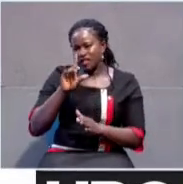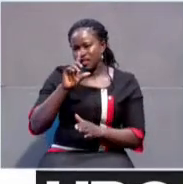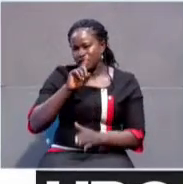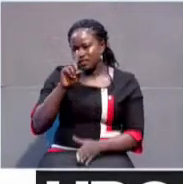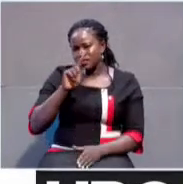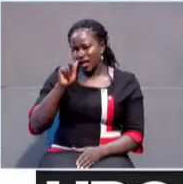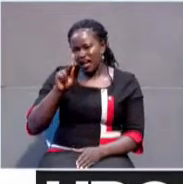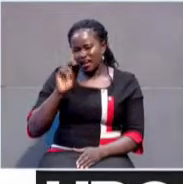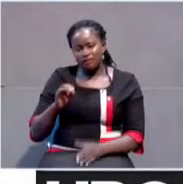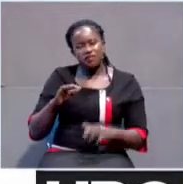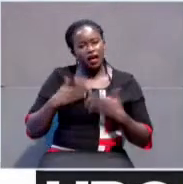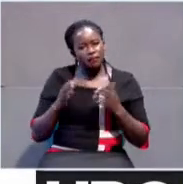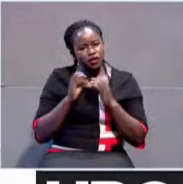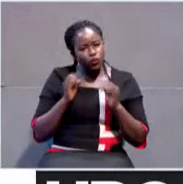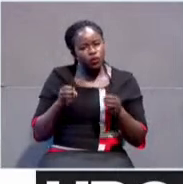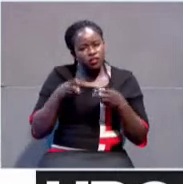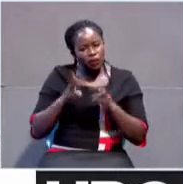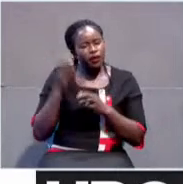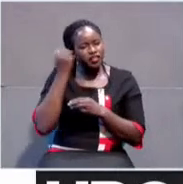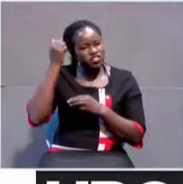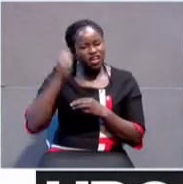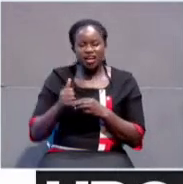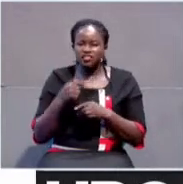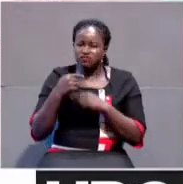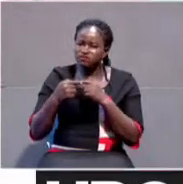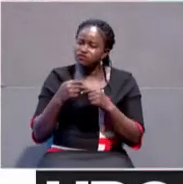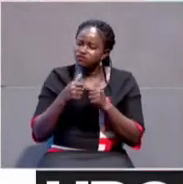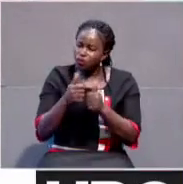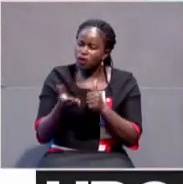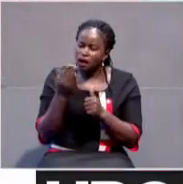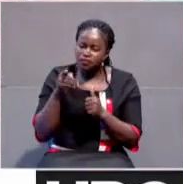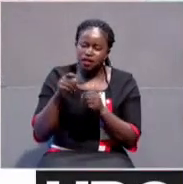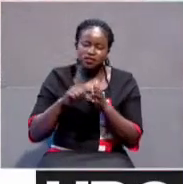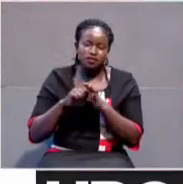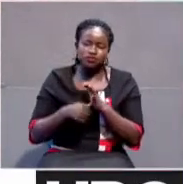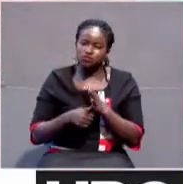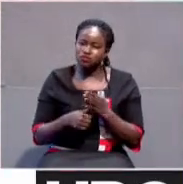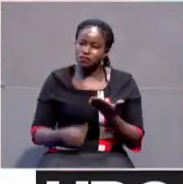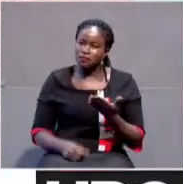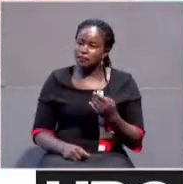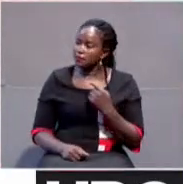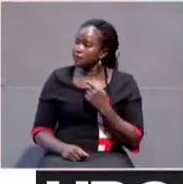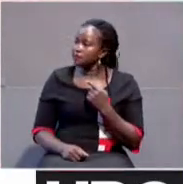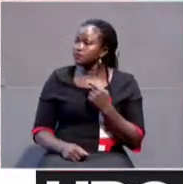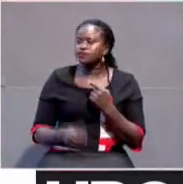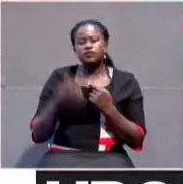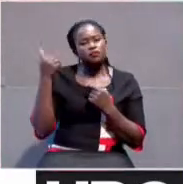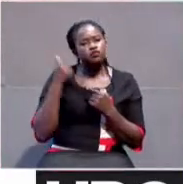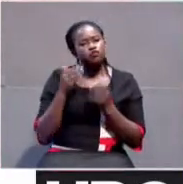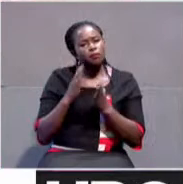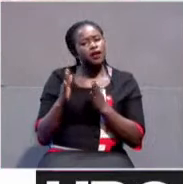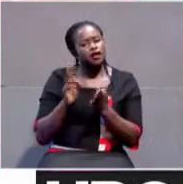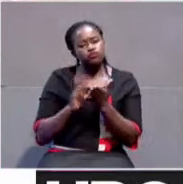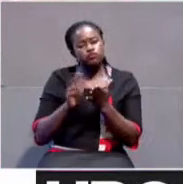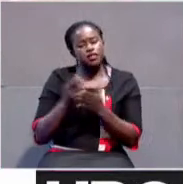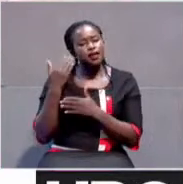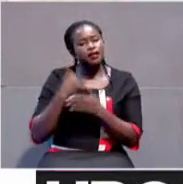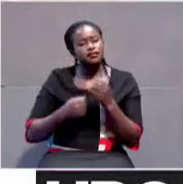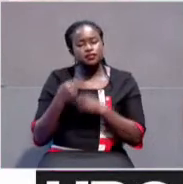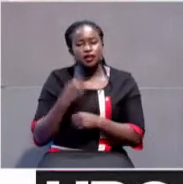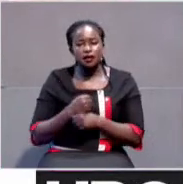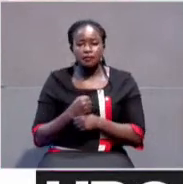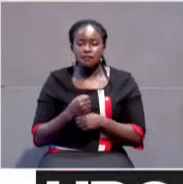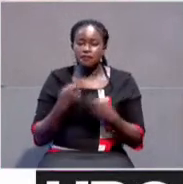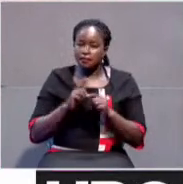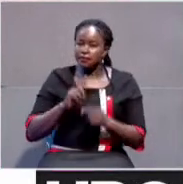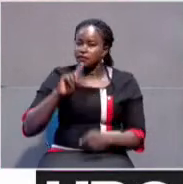the way Judge Esther Nambayo has handled this matter. It was supposed to be read last year, but the